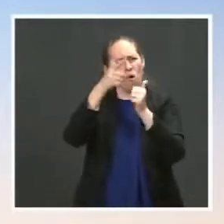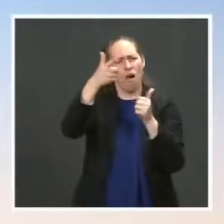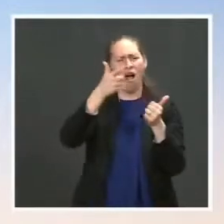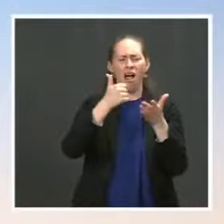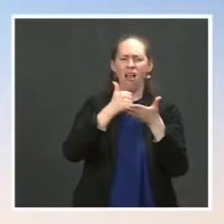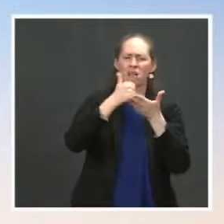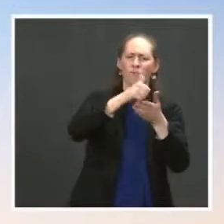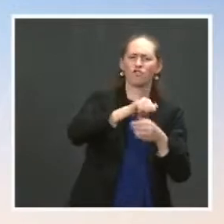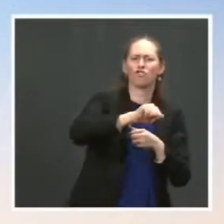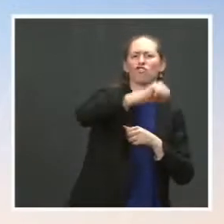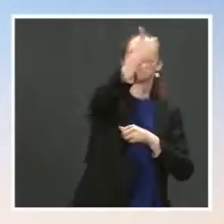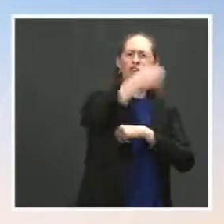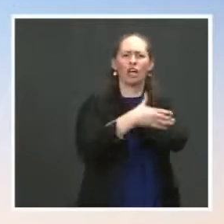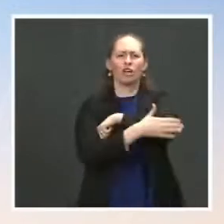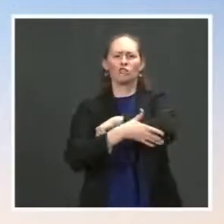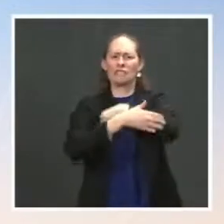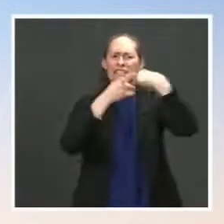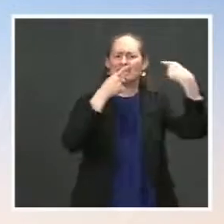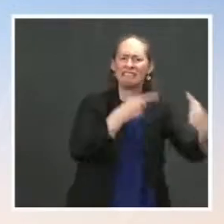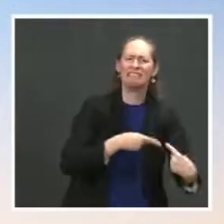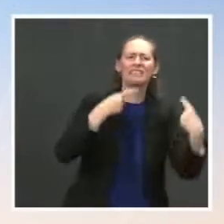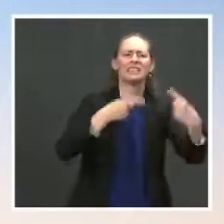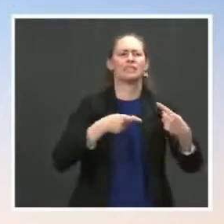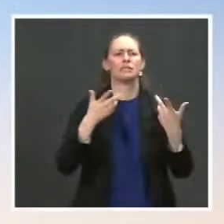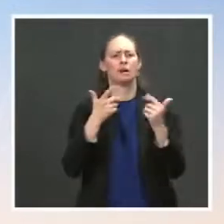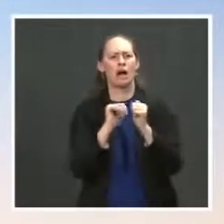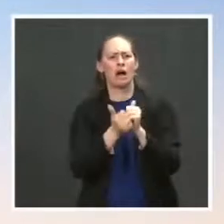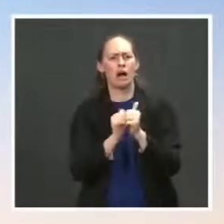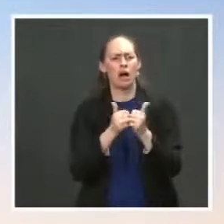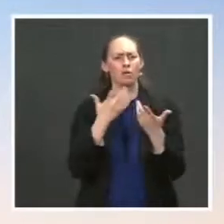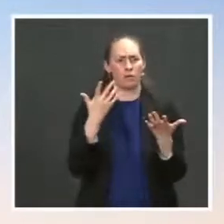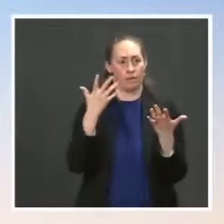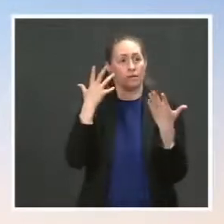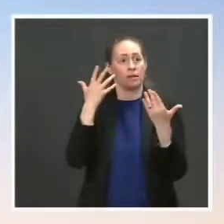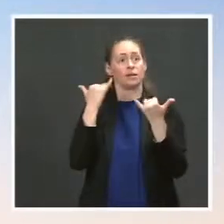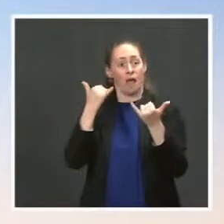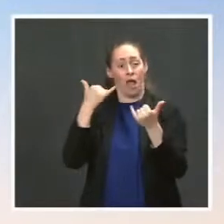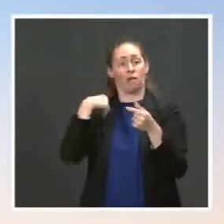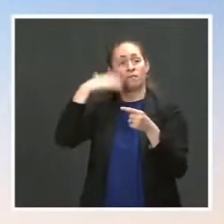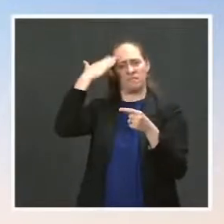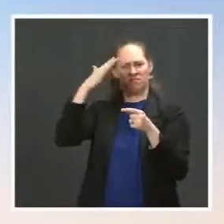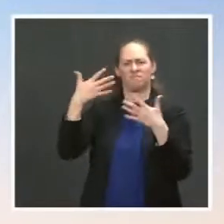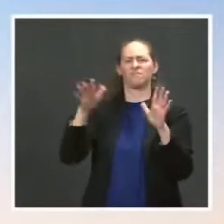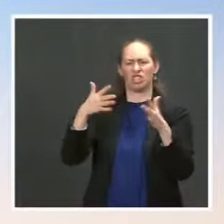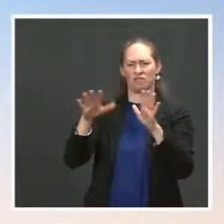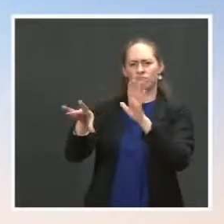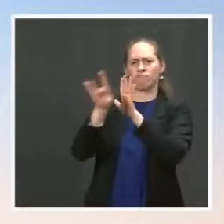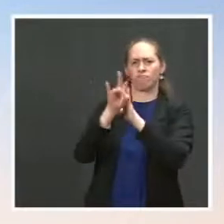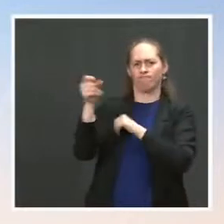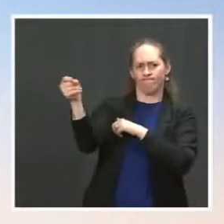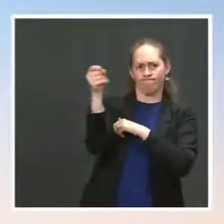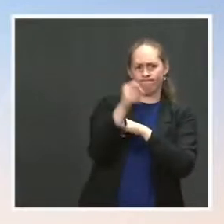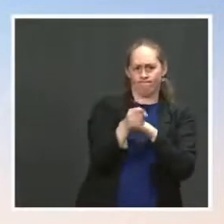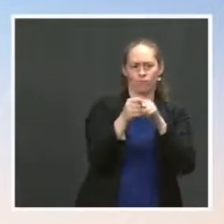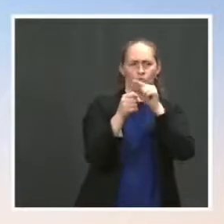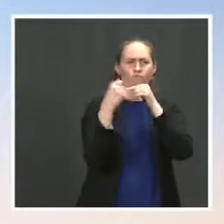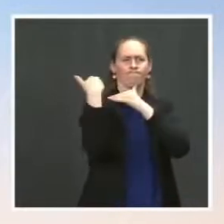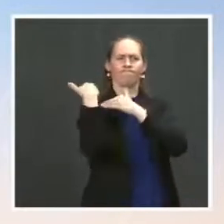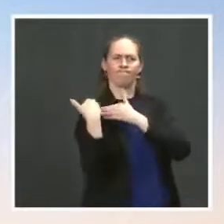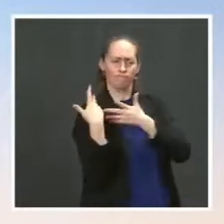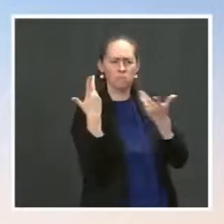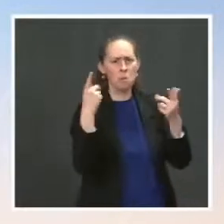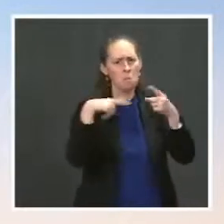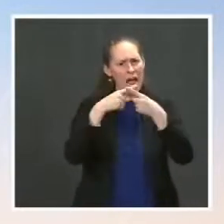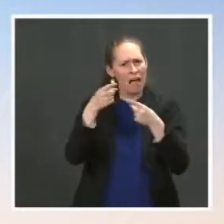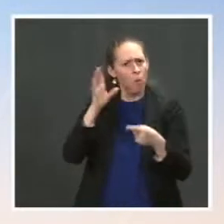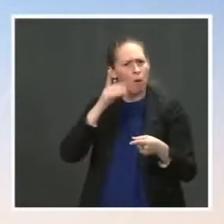Response Coordinator. Mm-hmm. When can we expect her to be here to share the administration's strategy with us? Well, we're happy